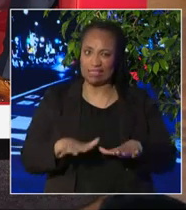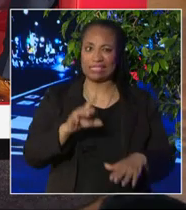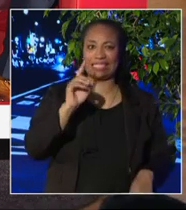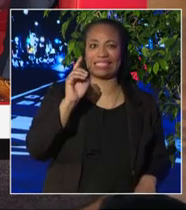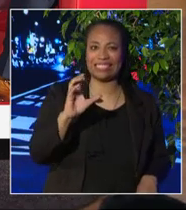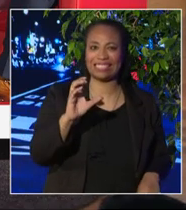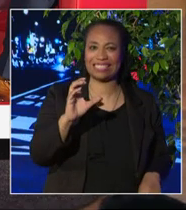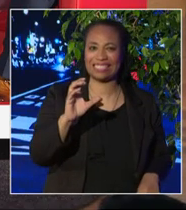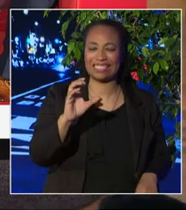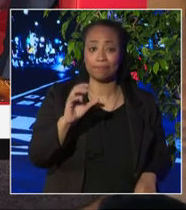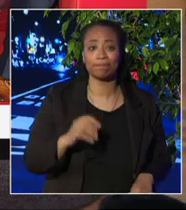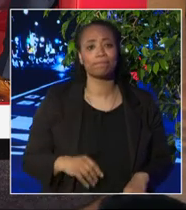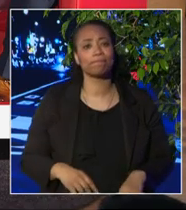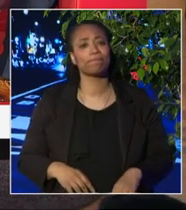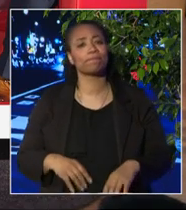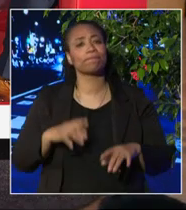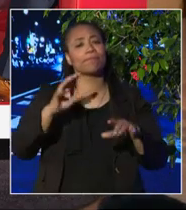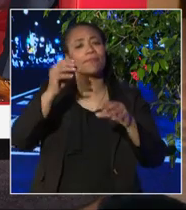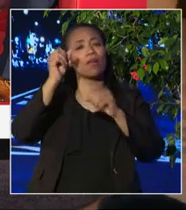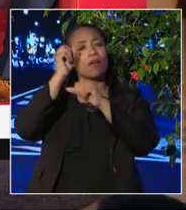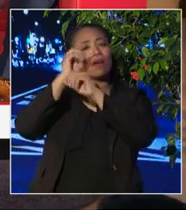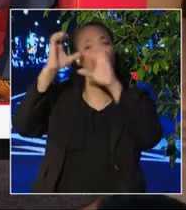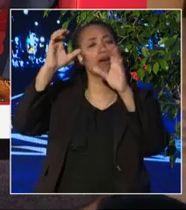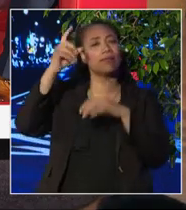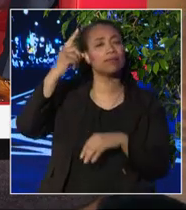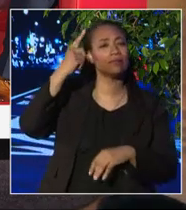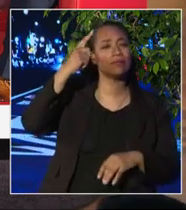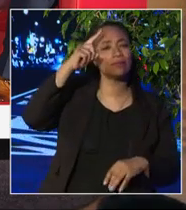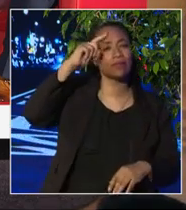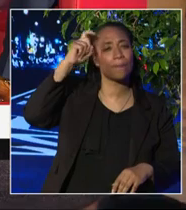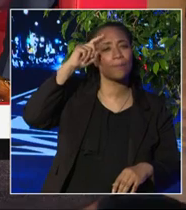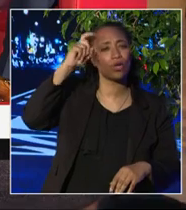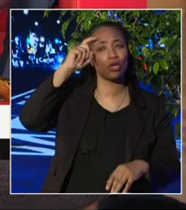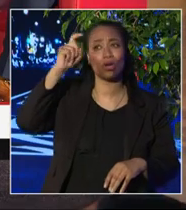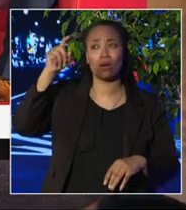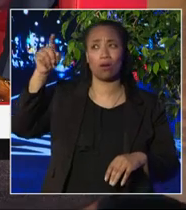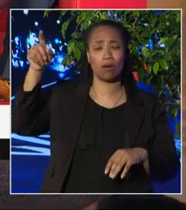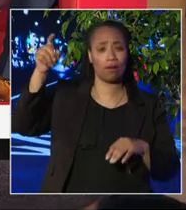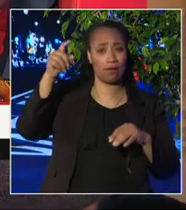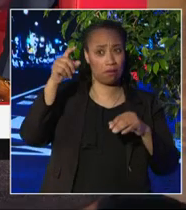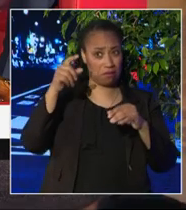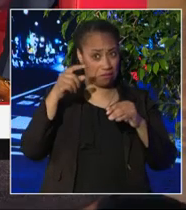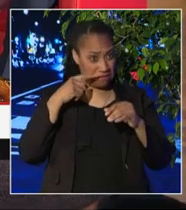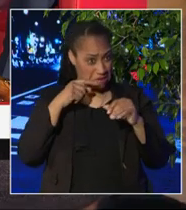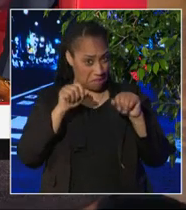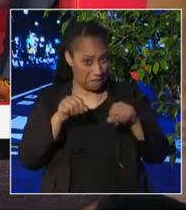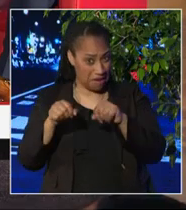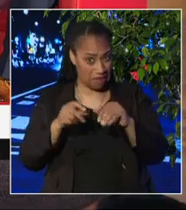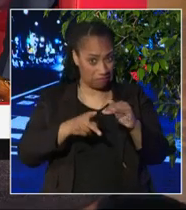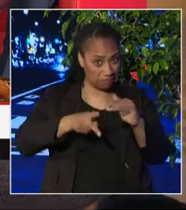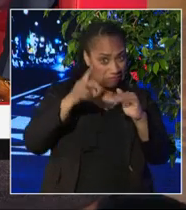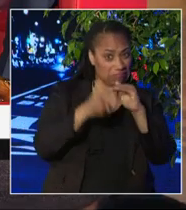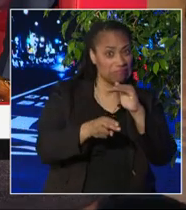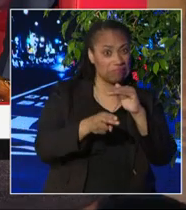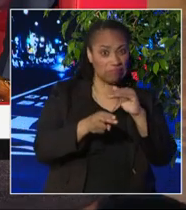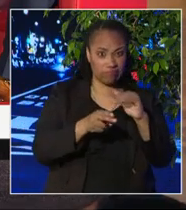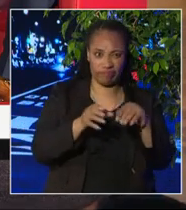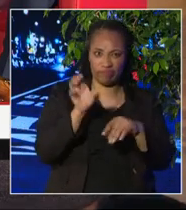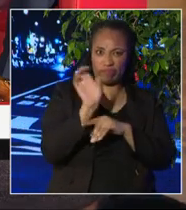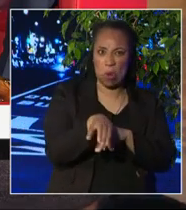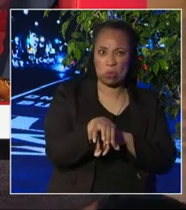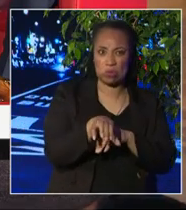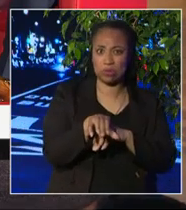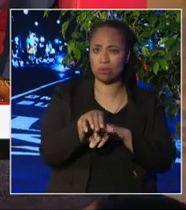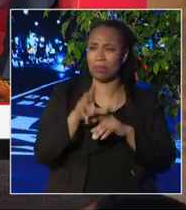summer of forced cuts while we have money sitting in the bank. So those are the business implications, and it